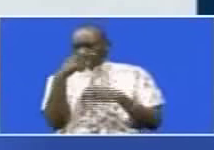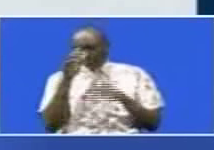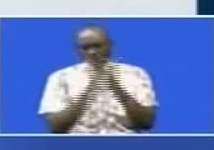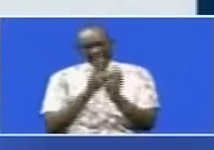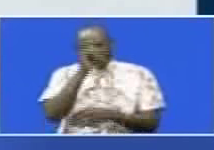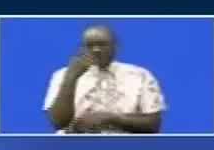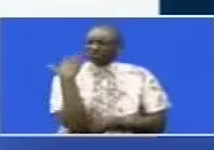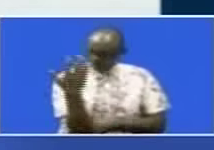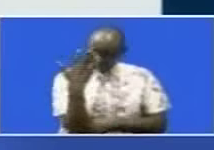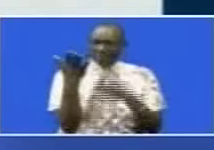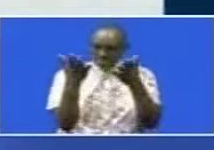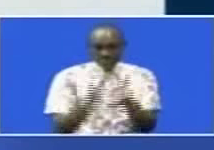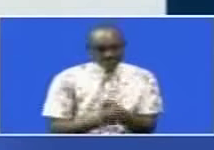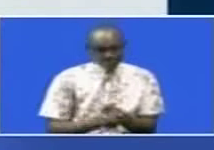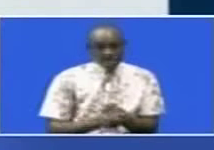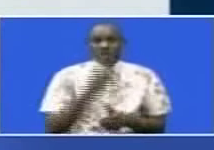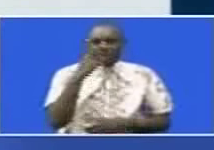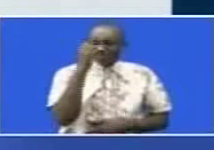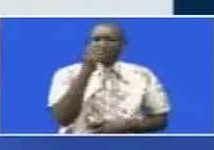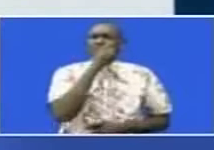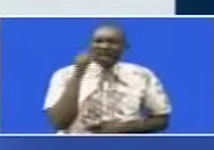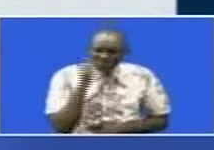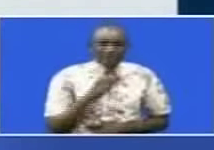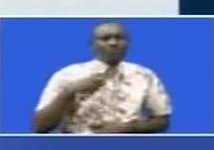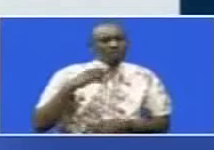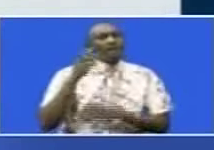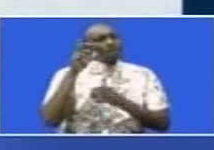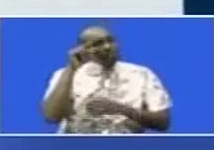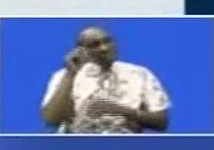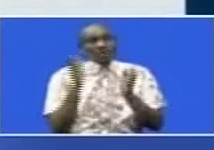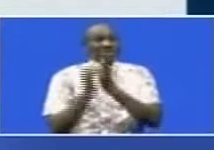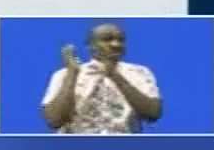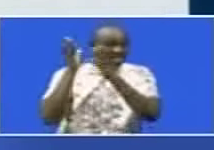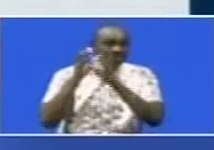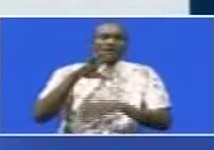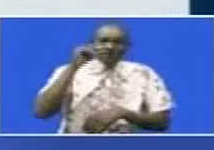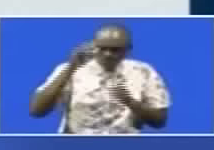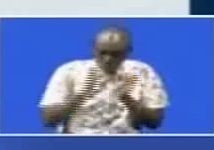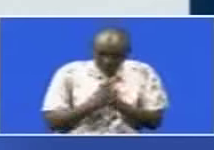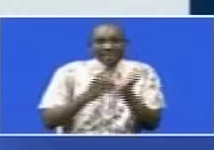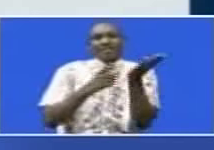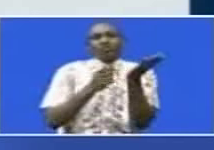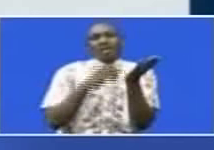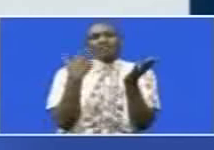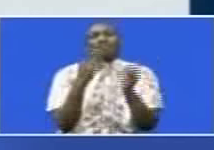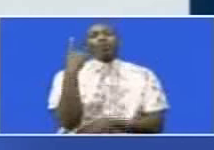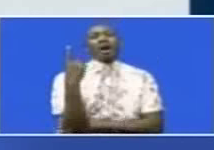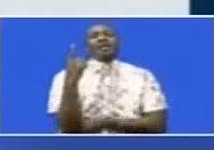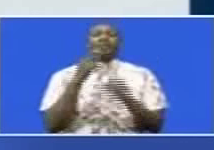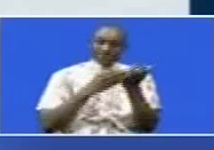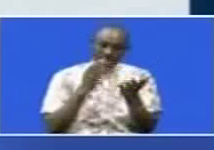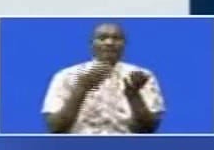genuine examination papers. 25 private candidates in Mombasa and Kilifi counties were caught with questions for Kiswahili paper 1 and paper